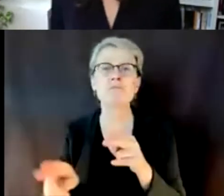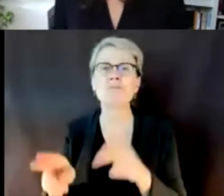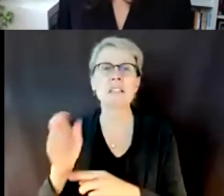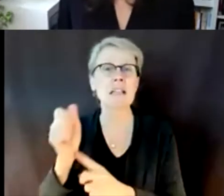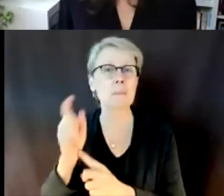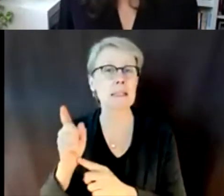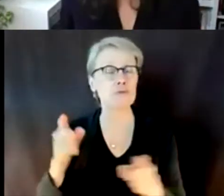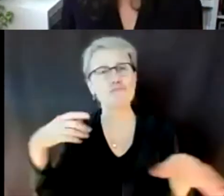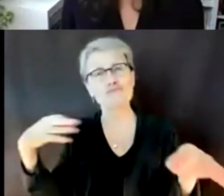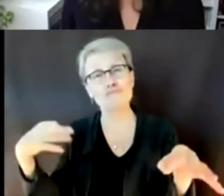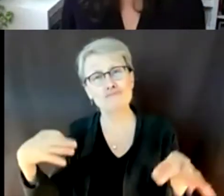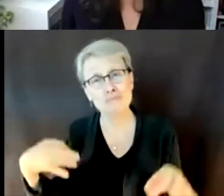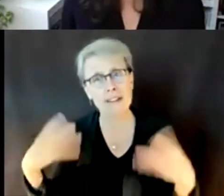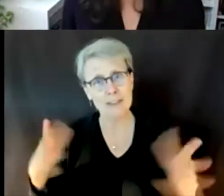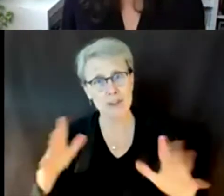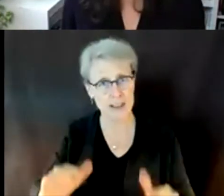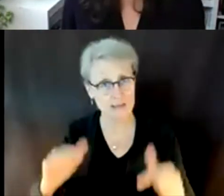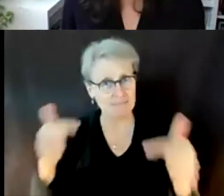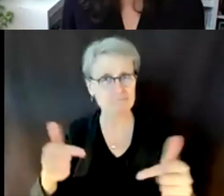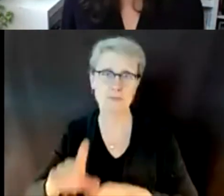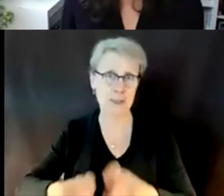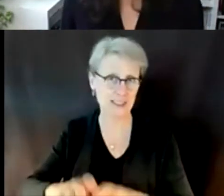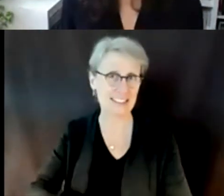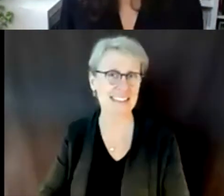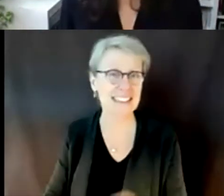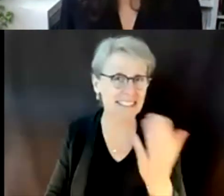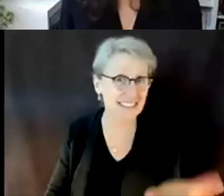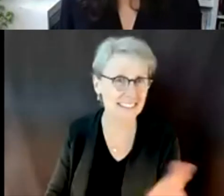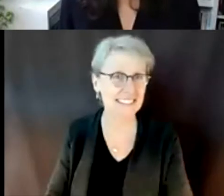going to launch into questions. Over to you, Shannon.